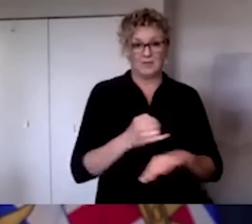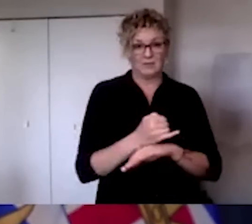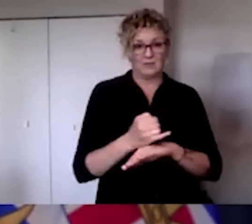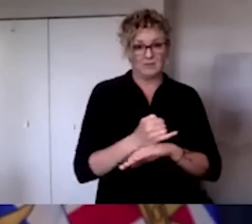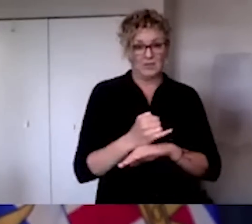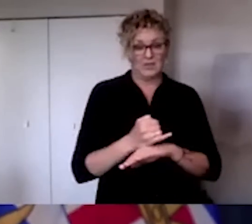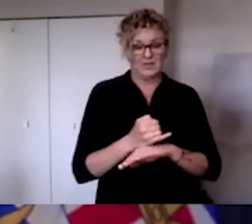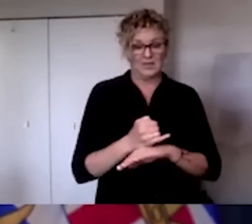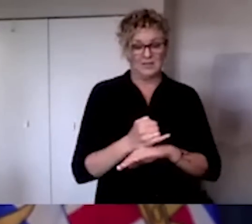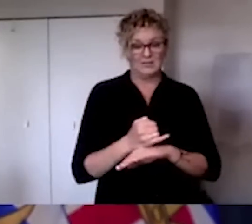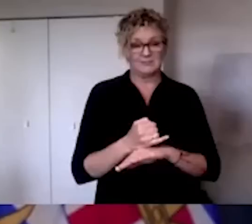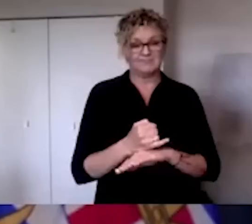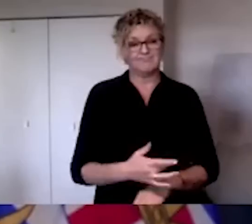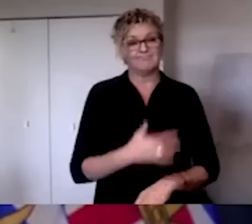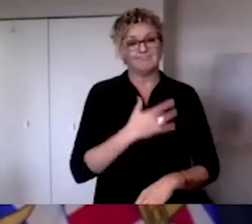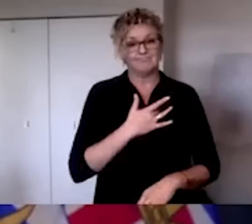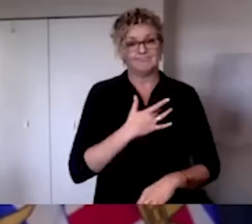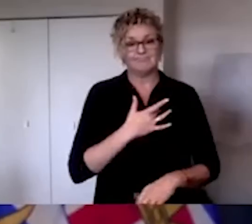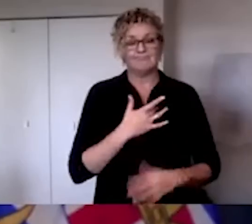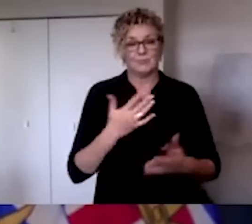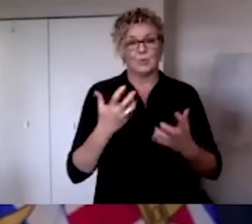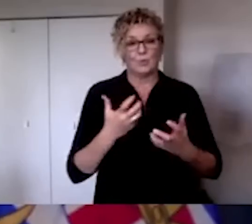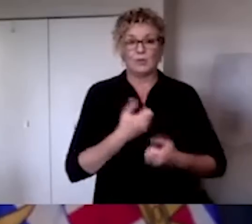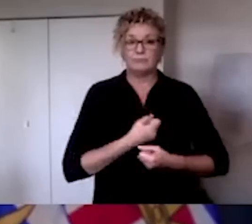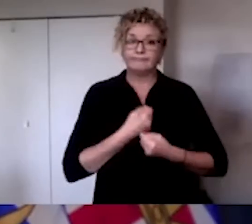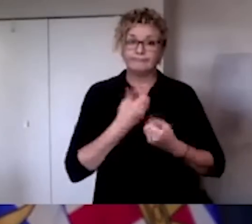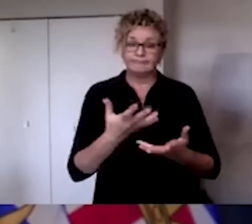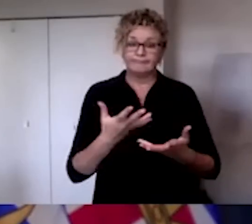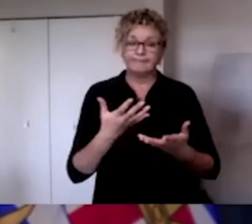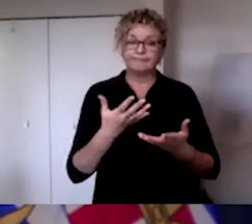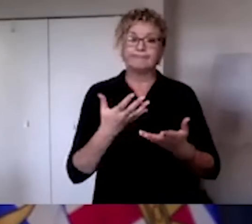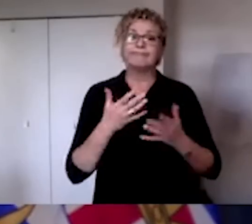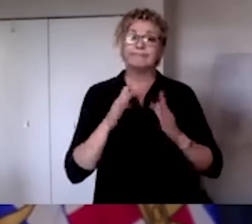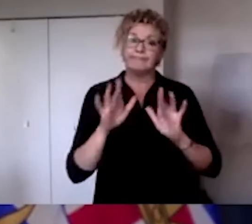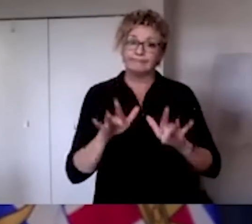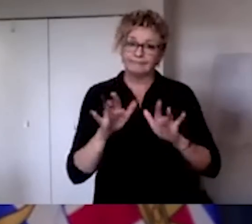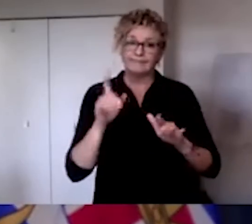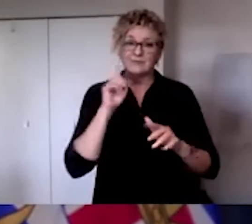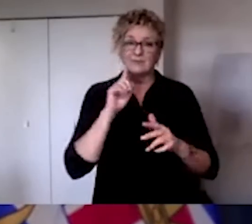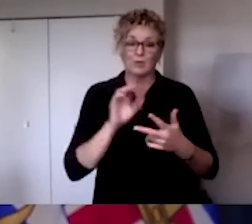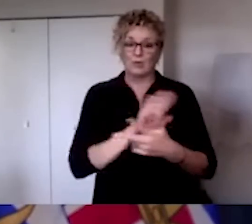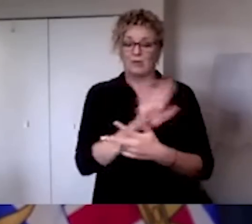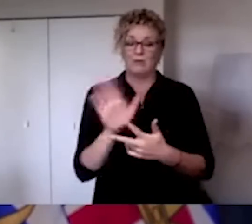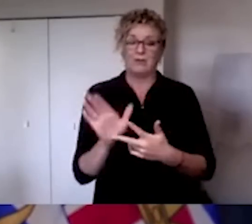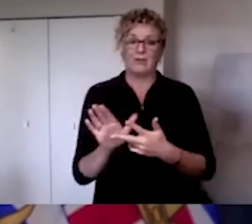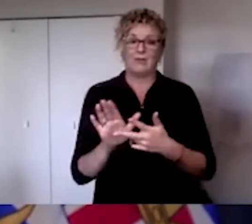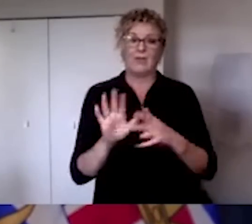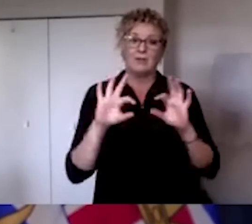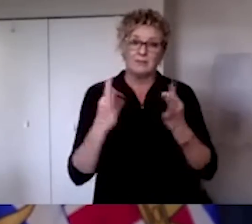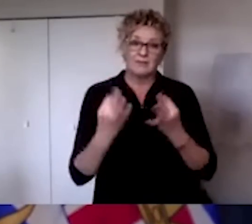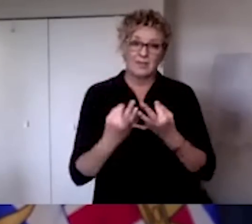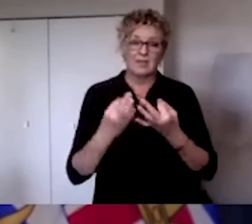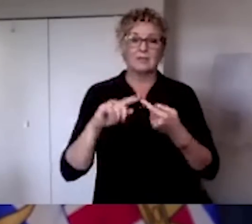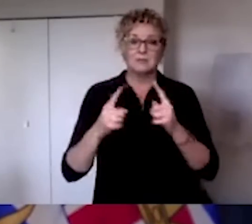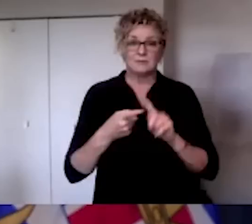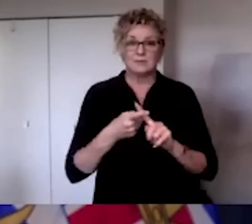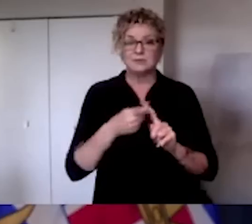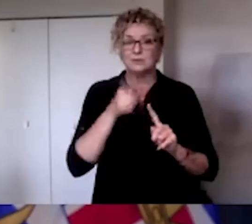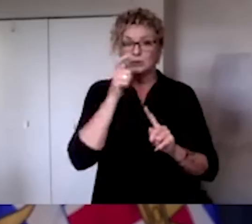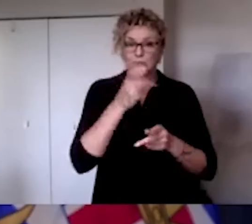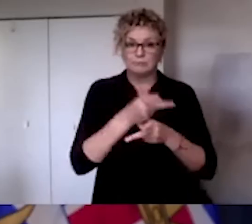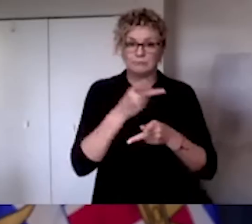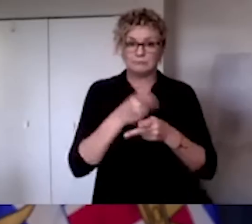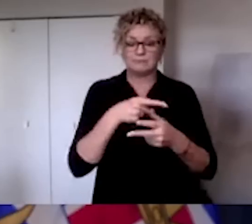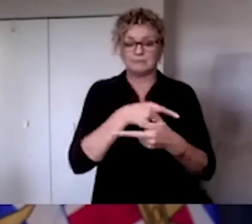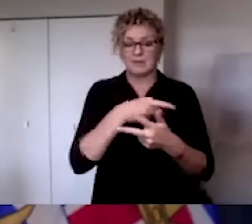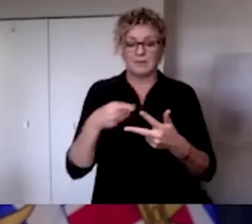bringing the total number of people who've died from COVID-19 to 233. And these are 1 person each in the Fraser